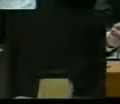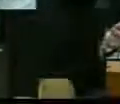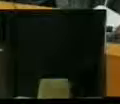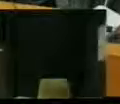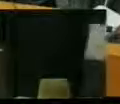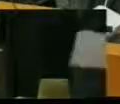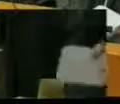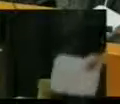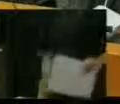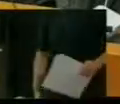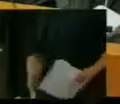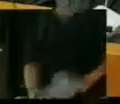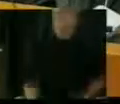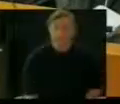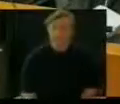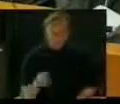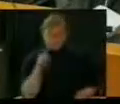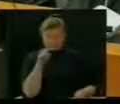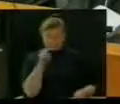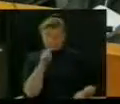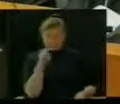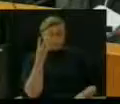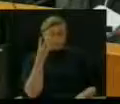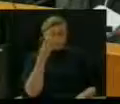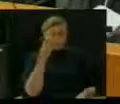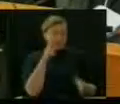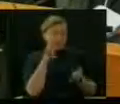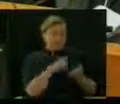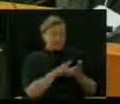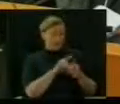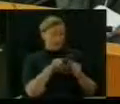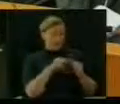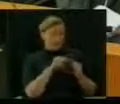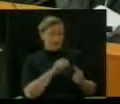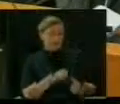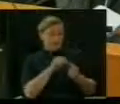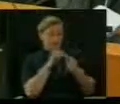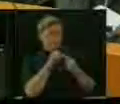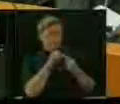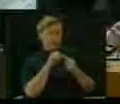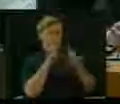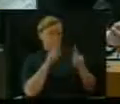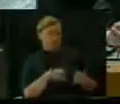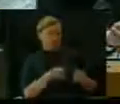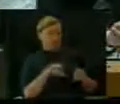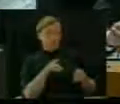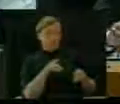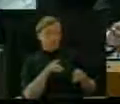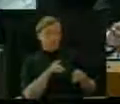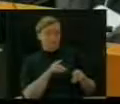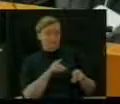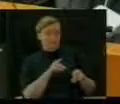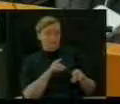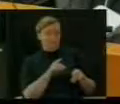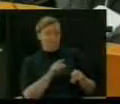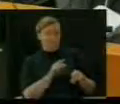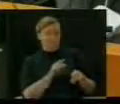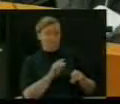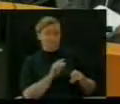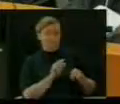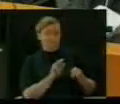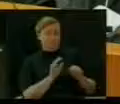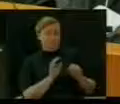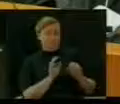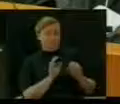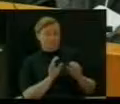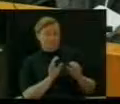The letter? Yeah, where a certain person was accused of ethics and where he defended it.